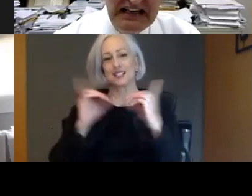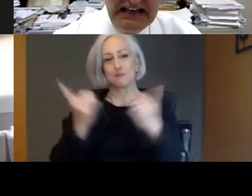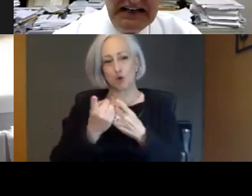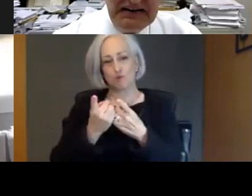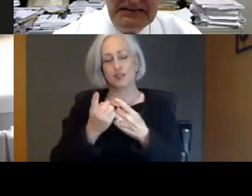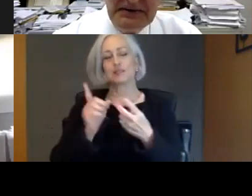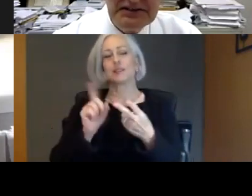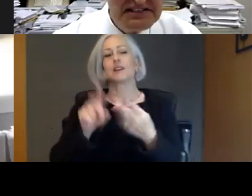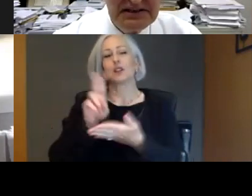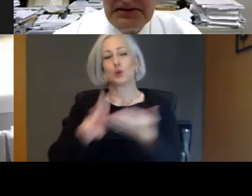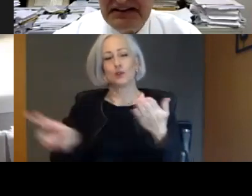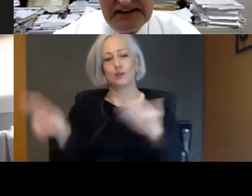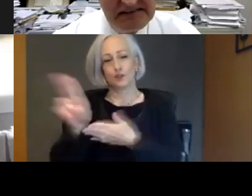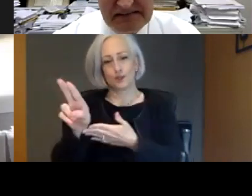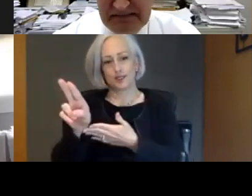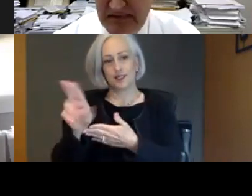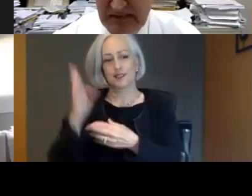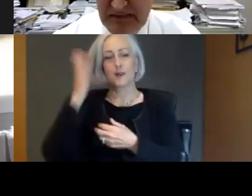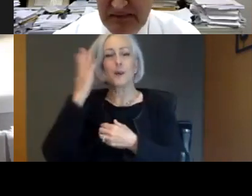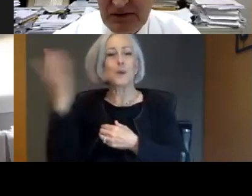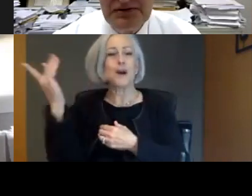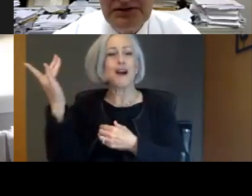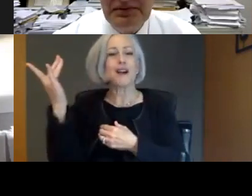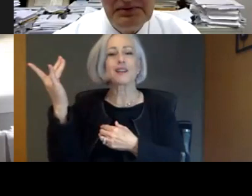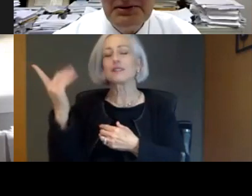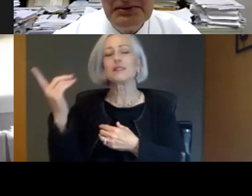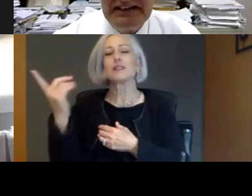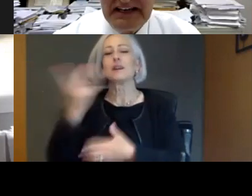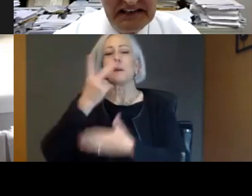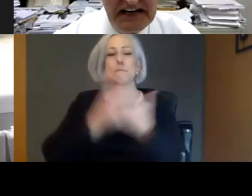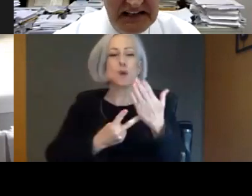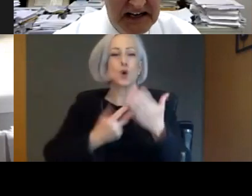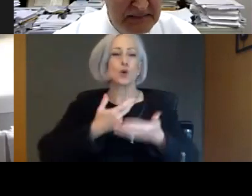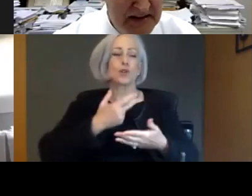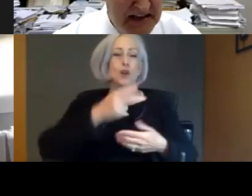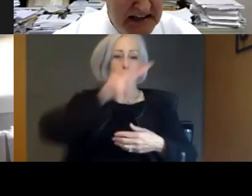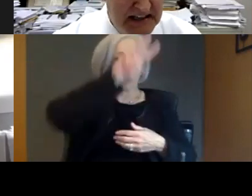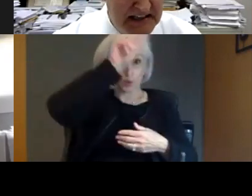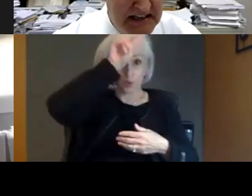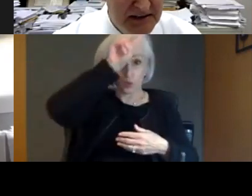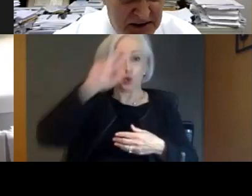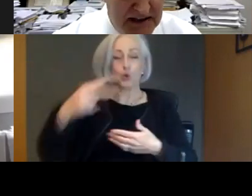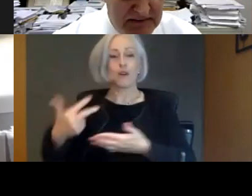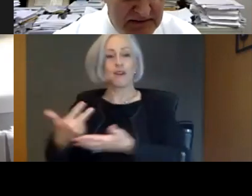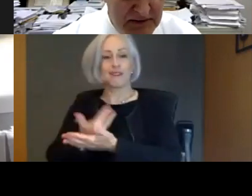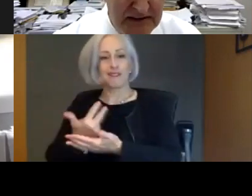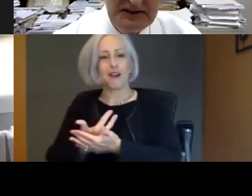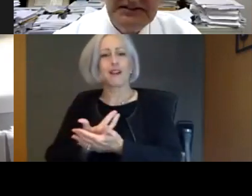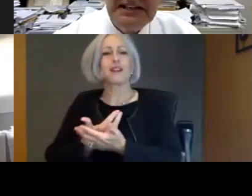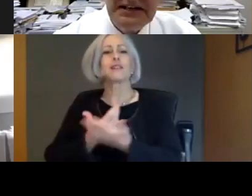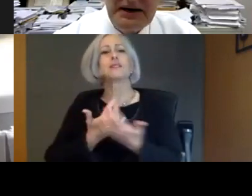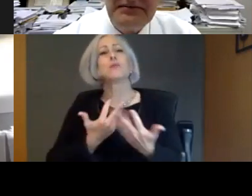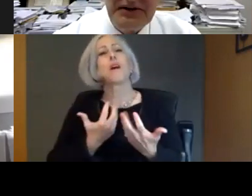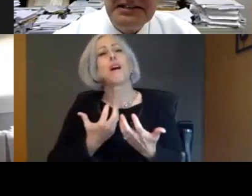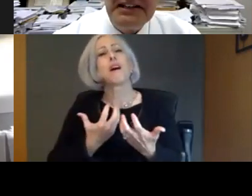university, because it's something that both to Peru and Ghana, I really want